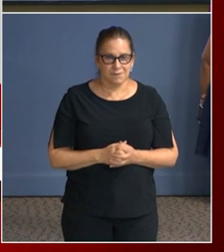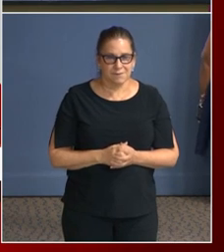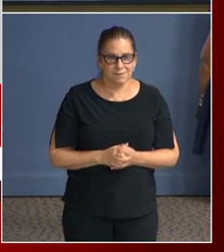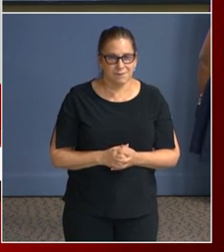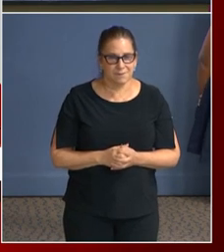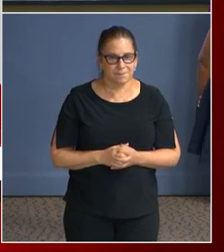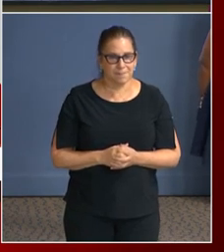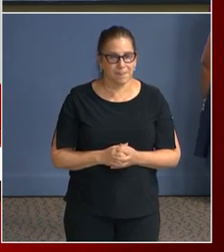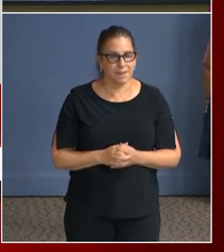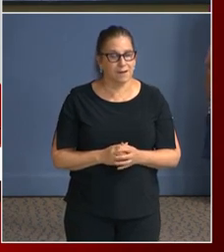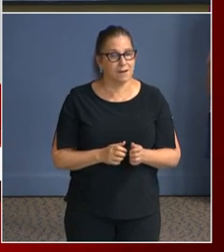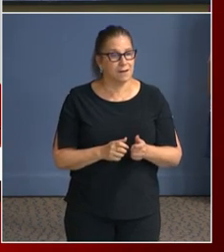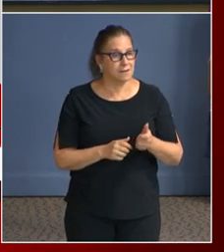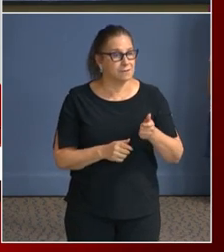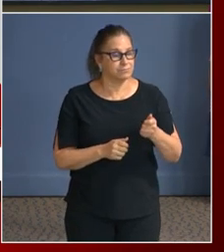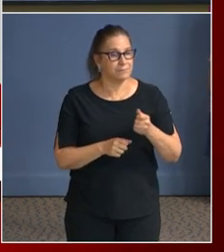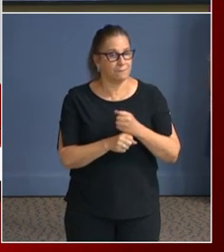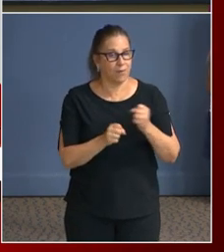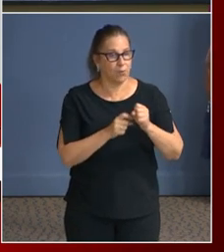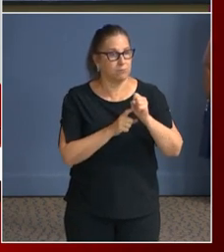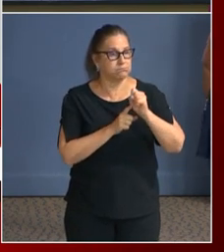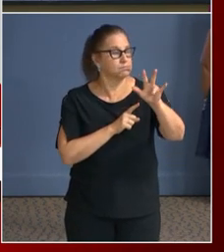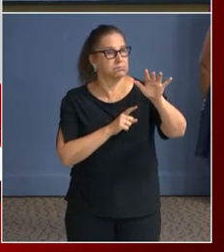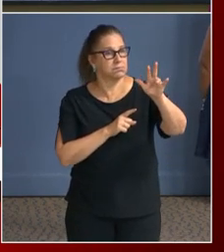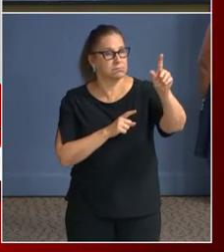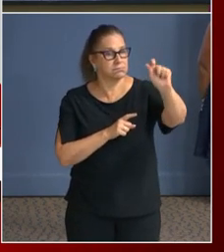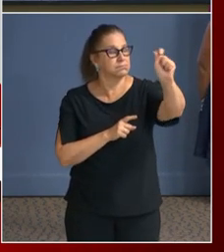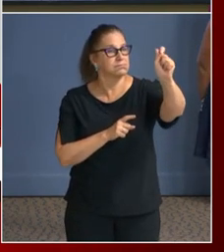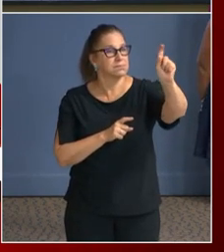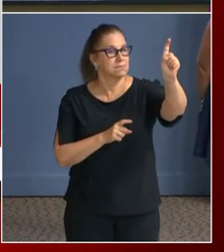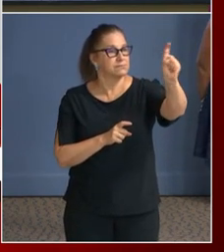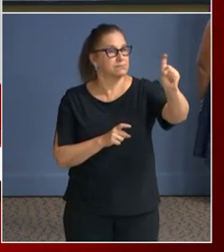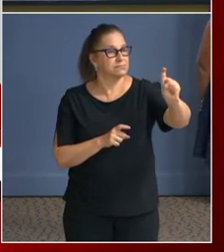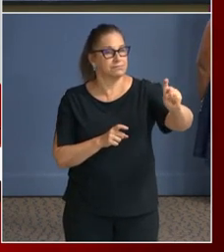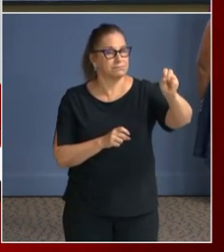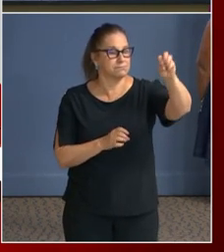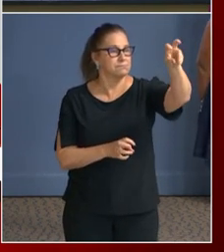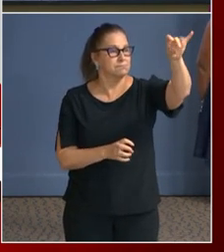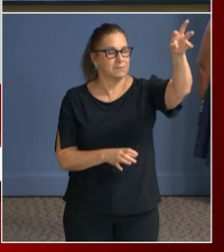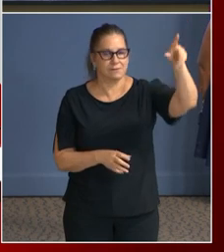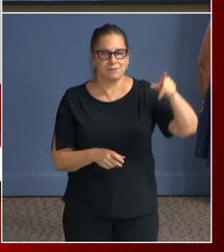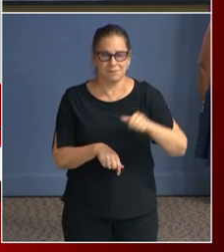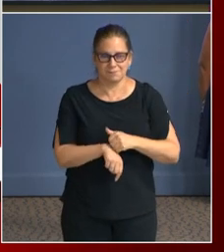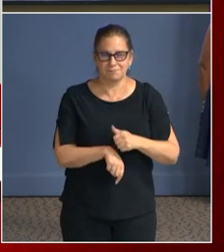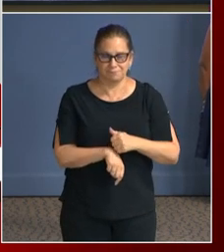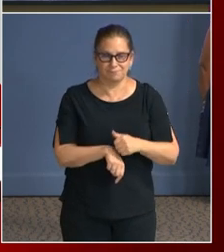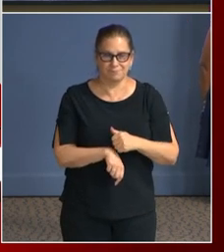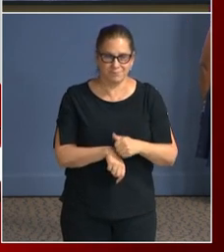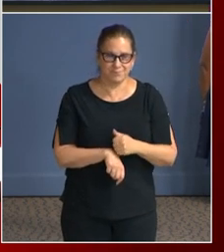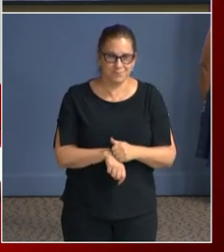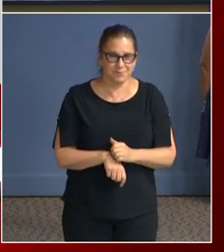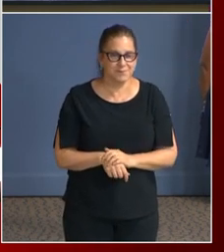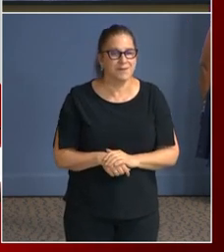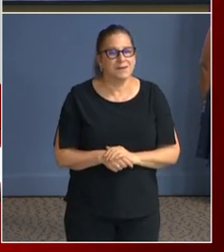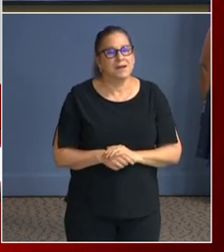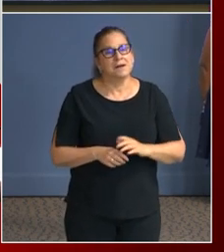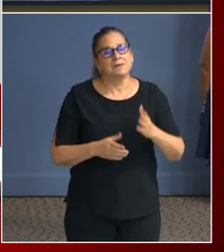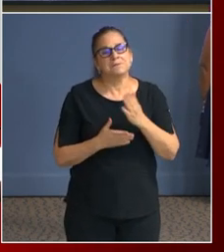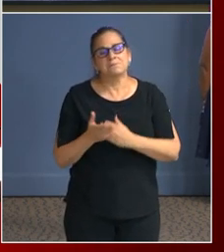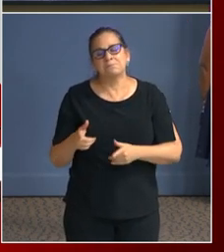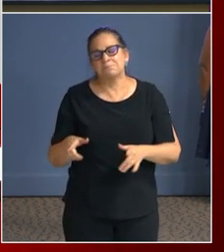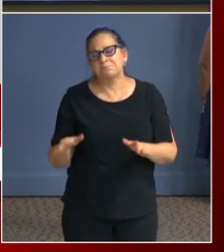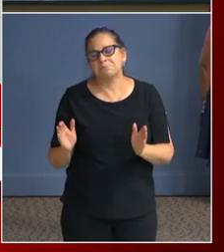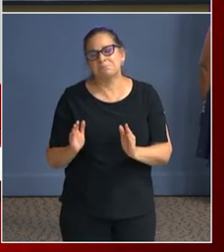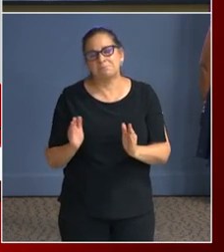any time of the year, it is this time of year many of us feel that it's okay to place a lit sparkler in the hands